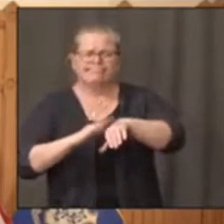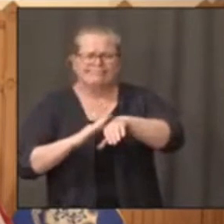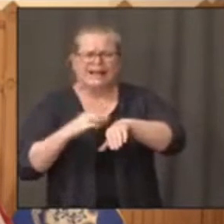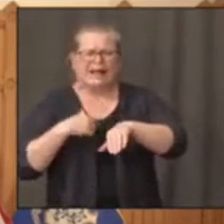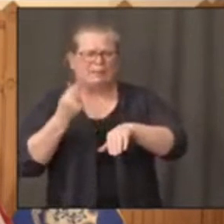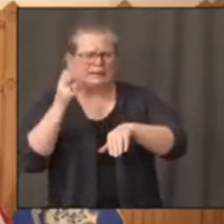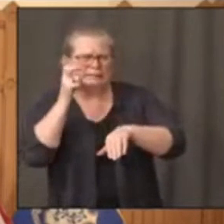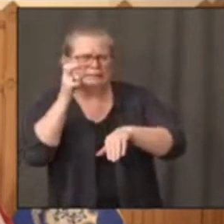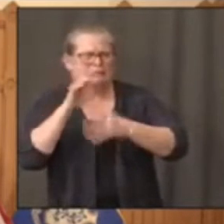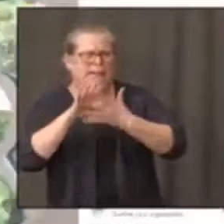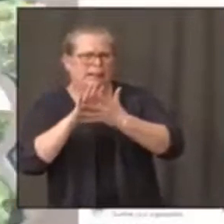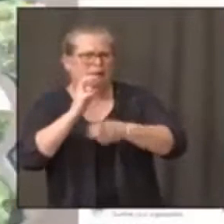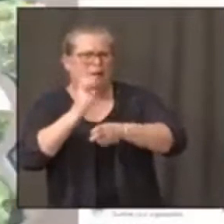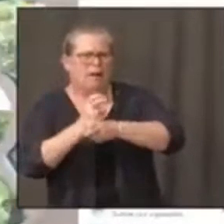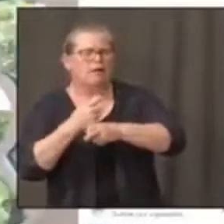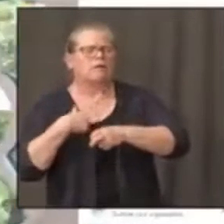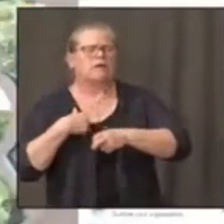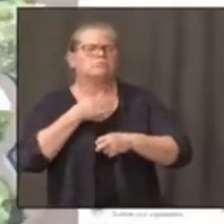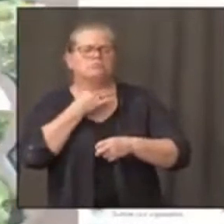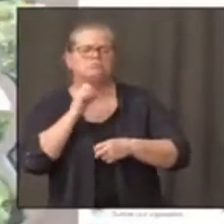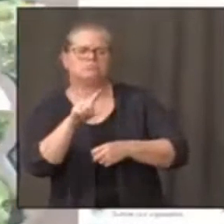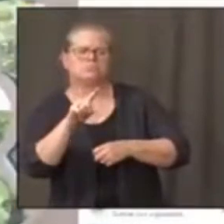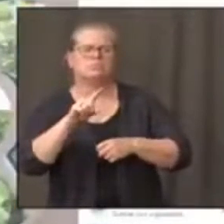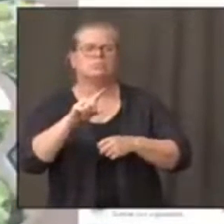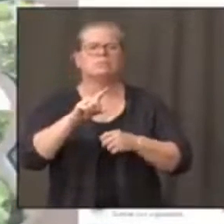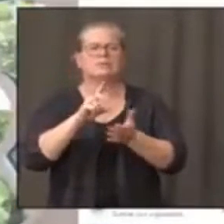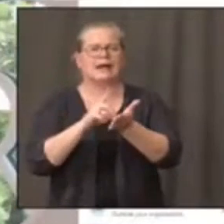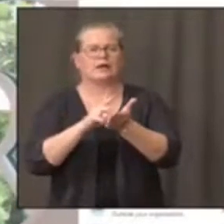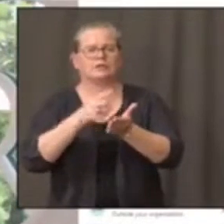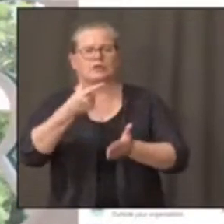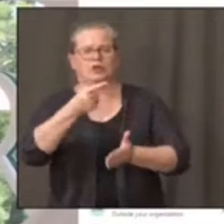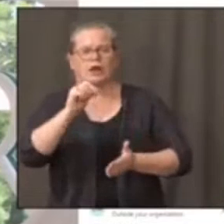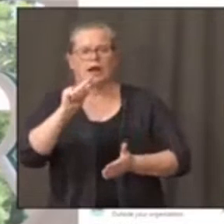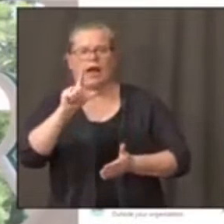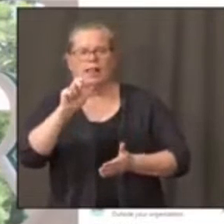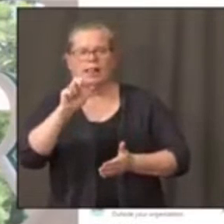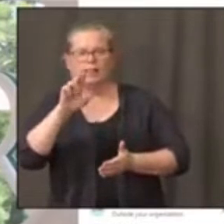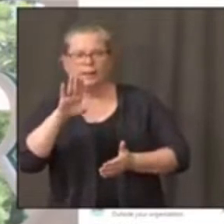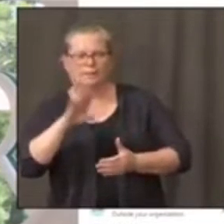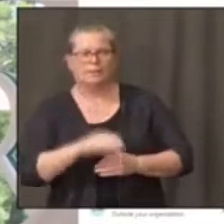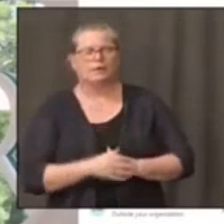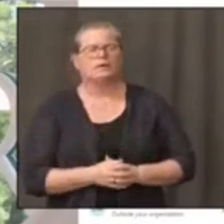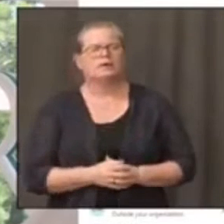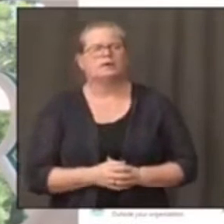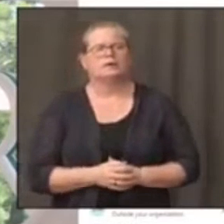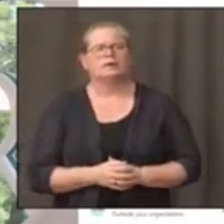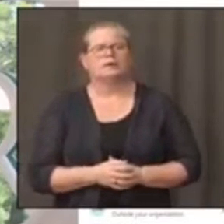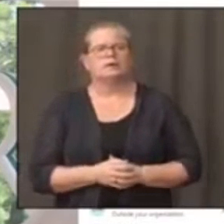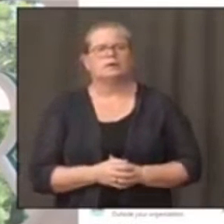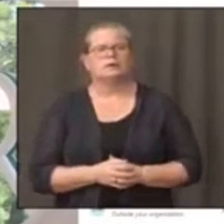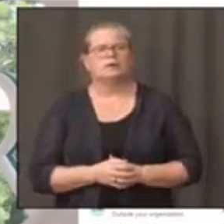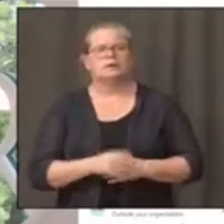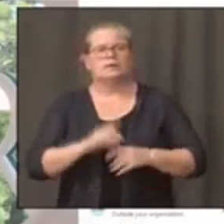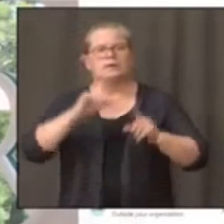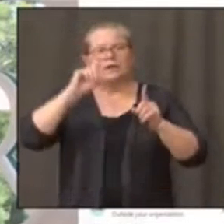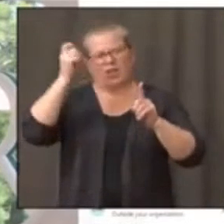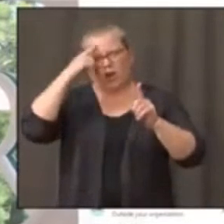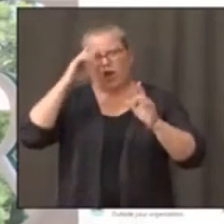Gottlieb. The governor started things off by talking about surveys showing that 15 to 20%